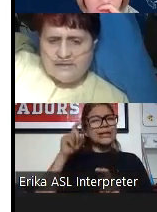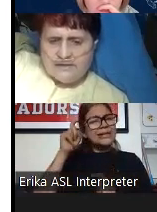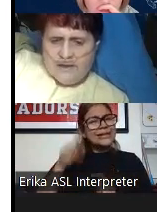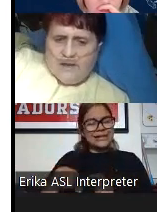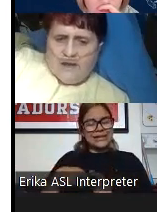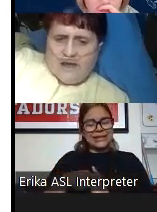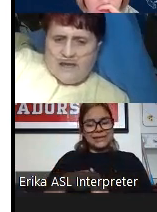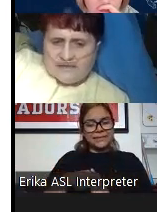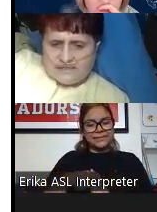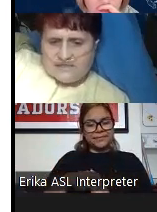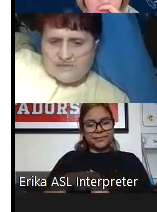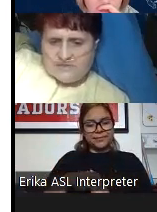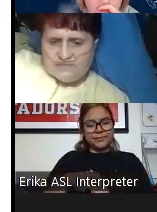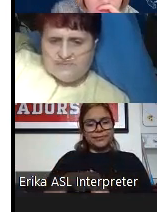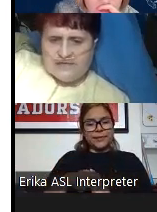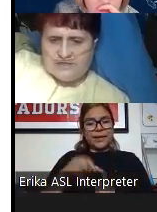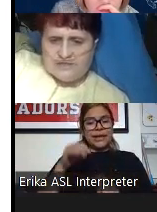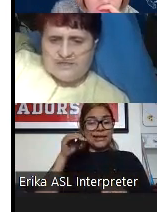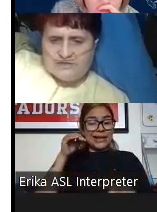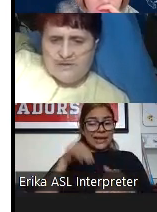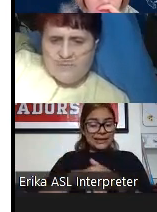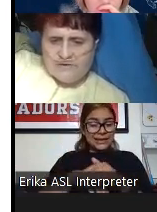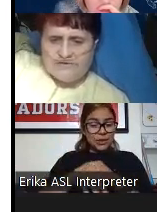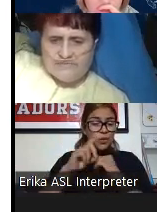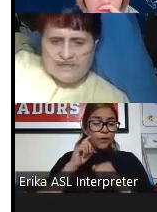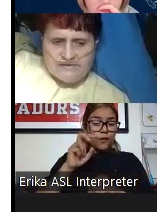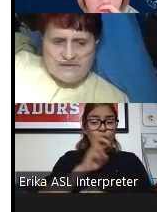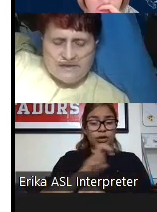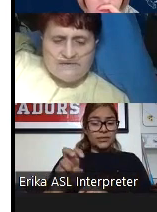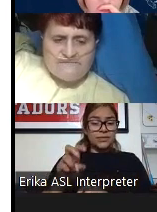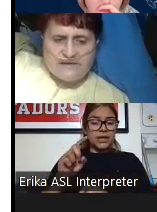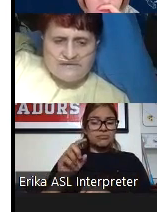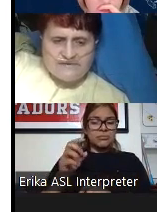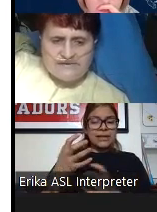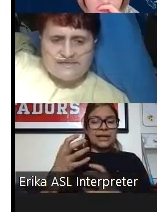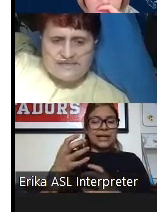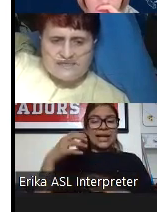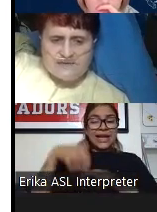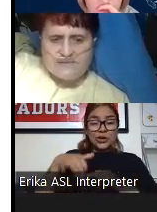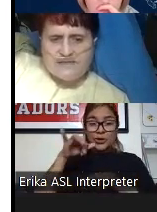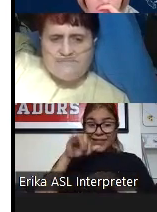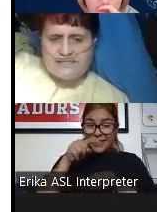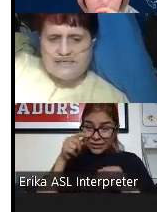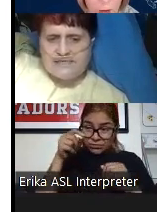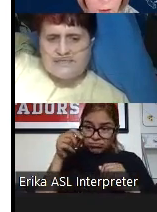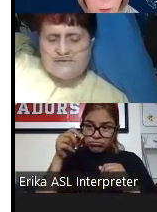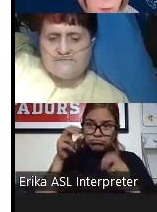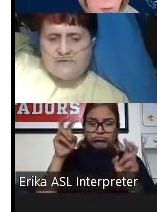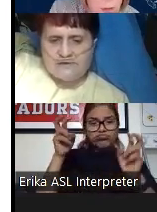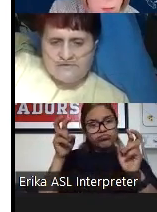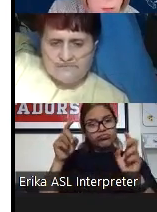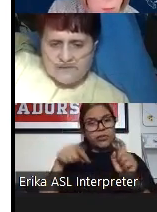integrate accessible transportation into a more seamless and effective system that meets the needs